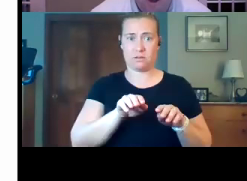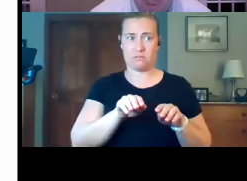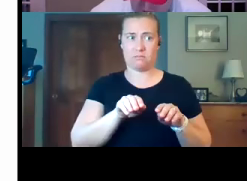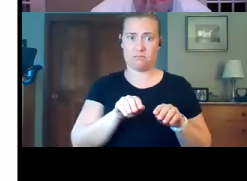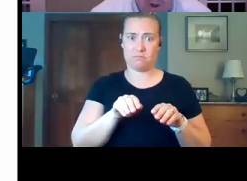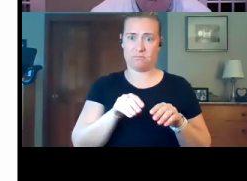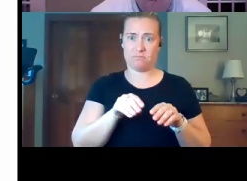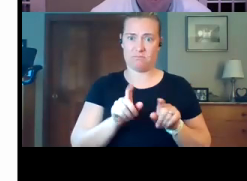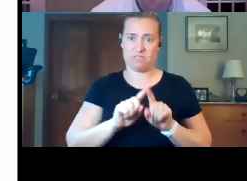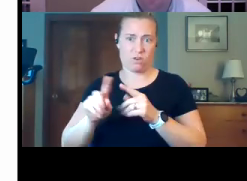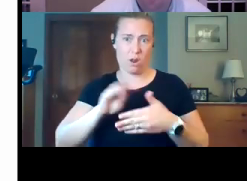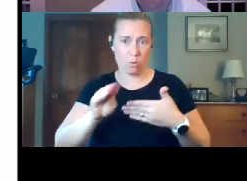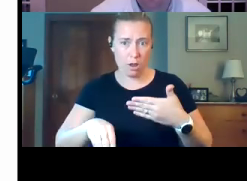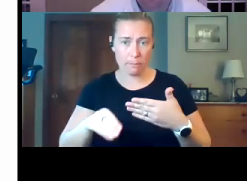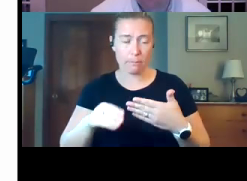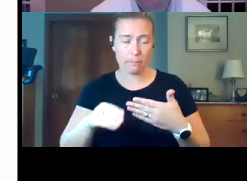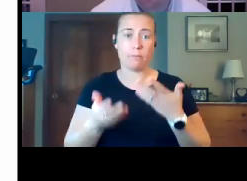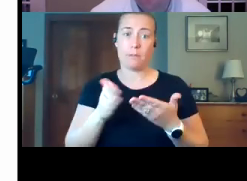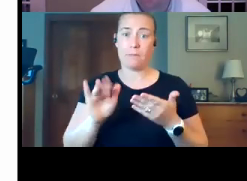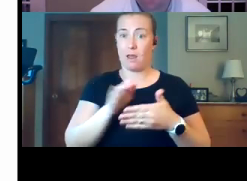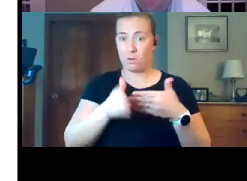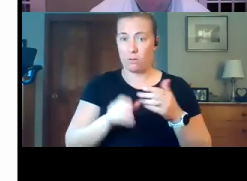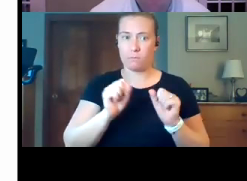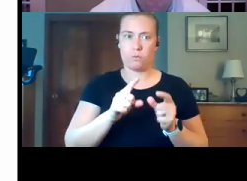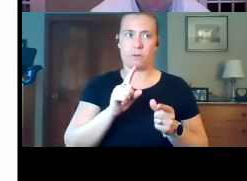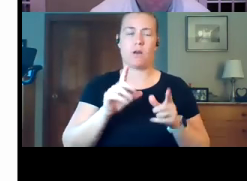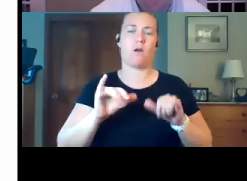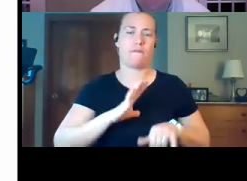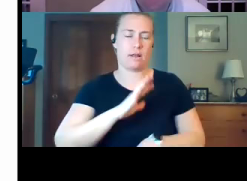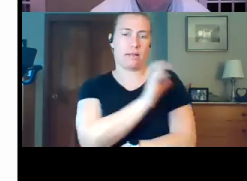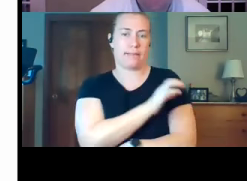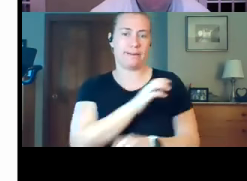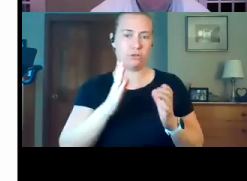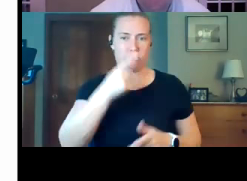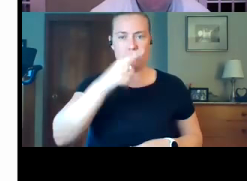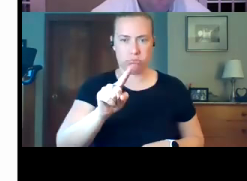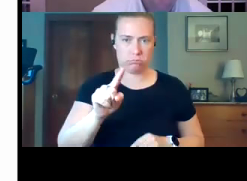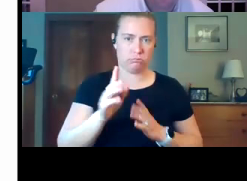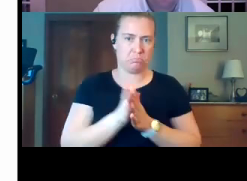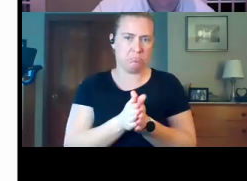proximal outcomes, one of which could be clinician motivation to actually adopt evidence-based practices.